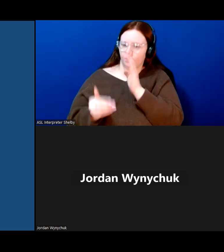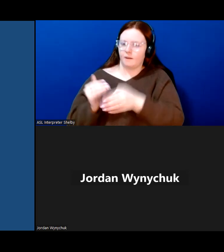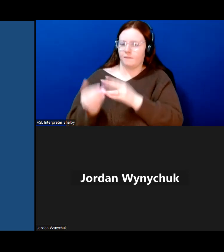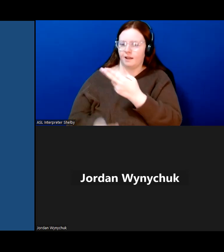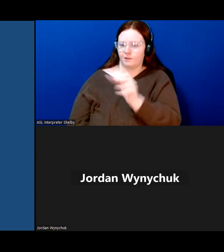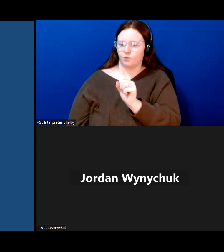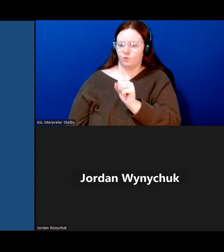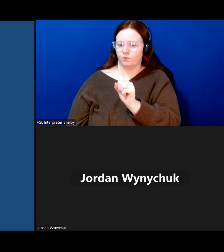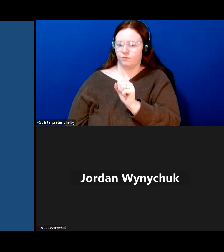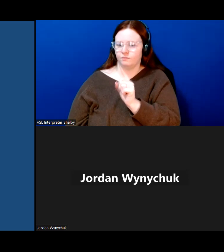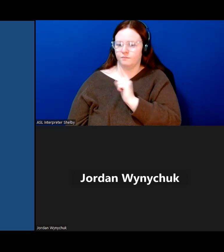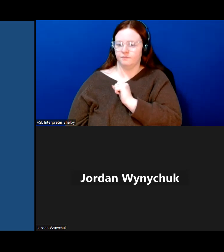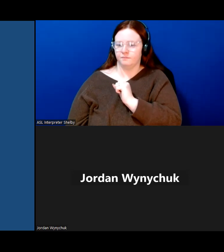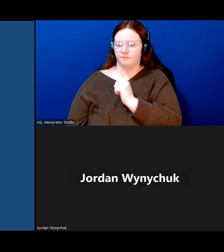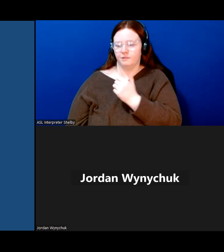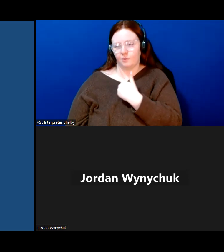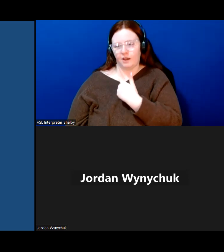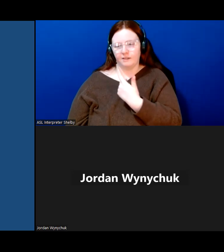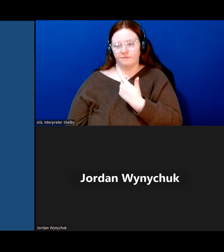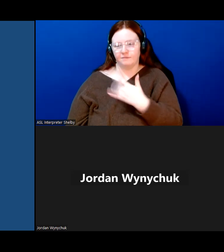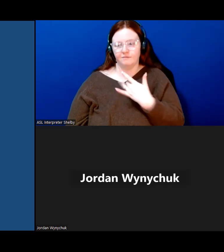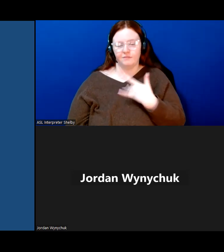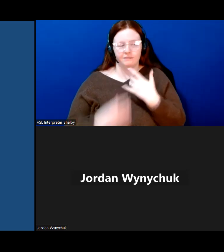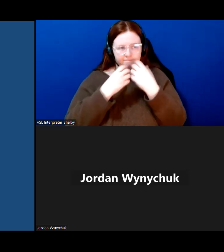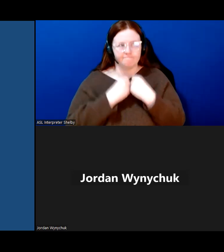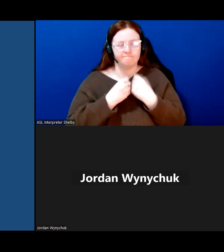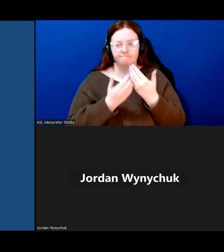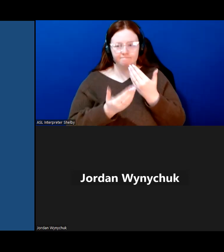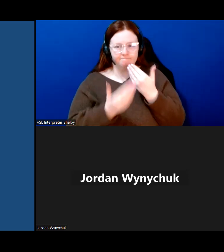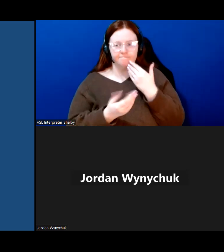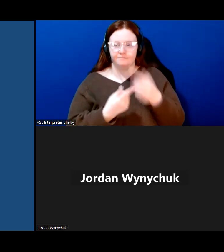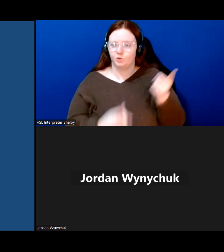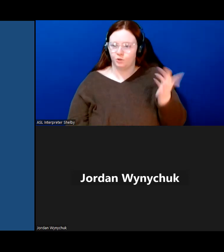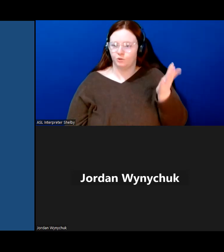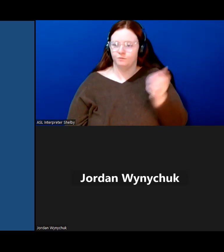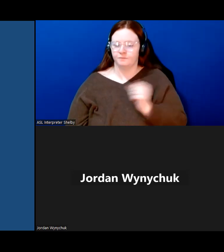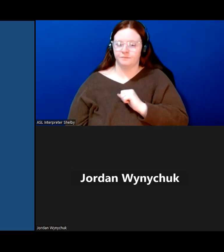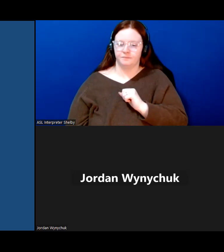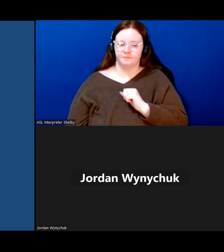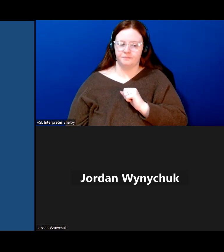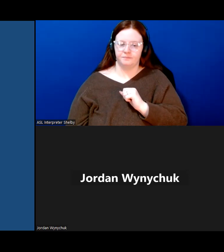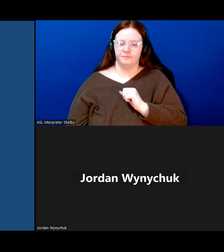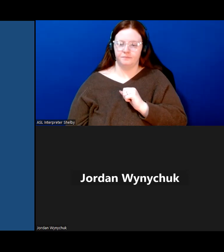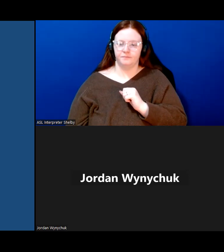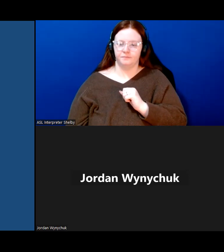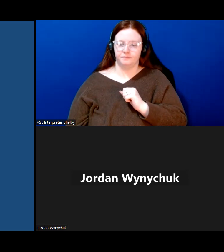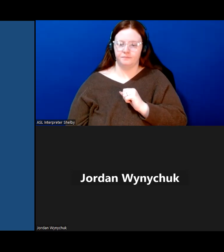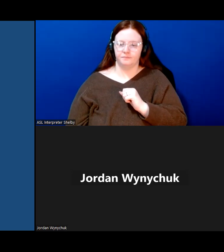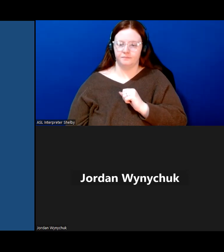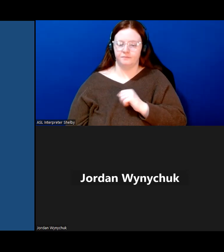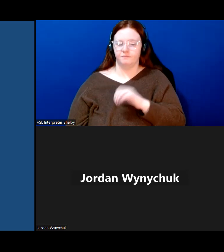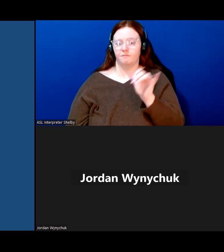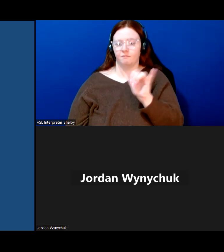And I owe a lot to my nan. And yeah, I had to upgrade my high school